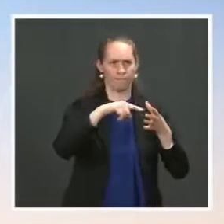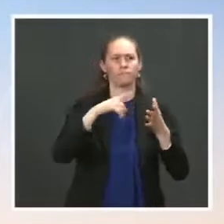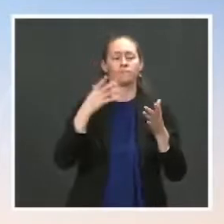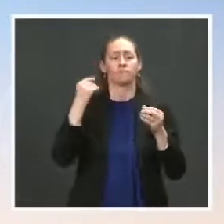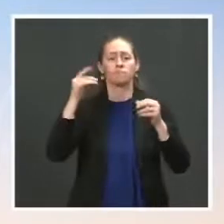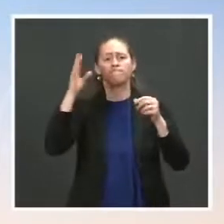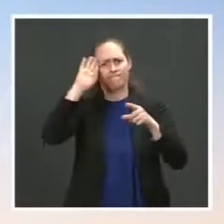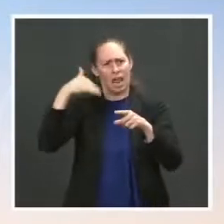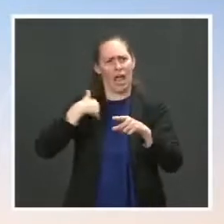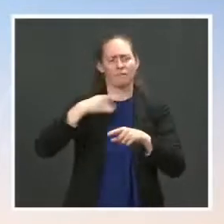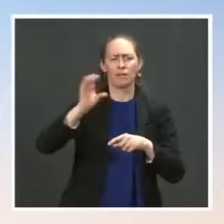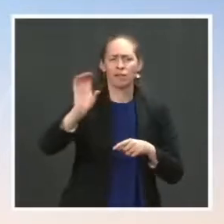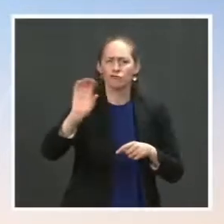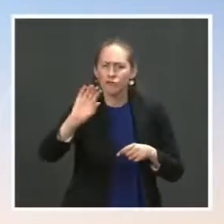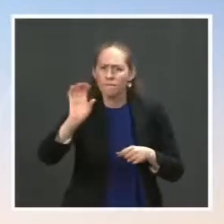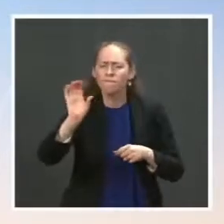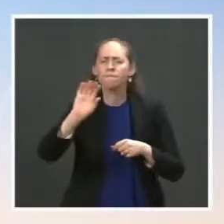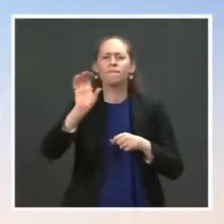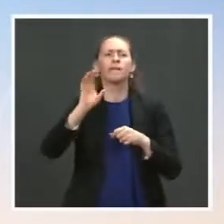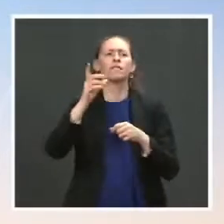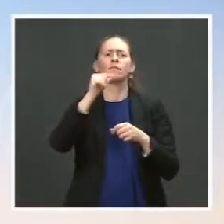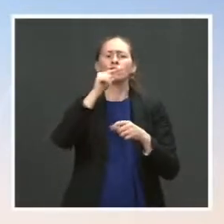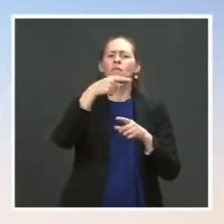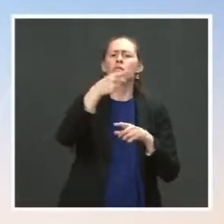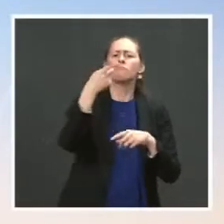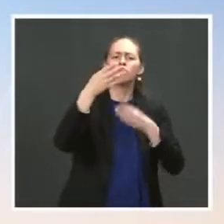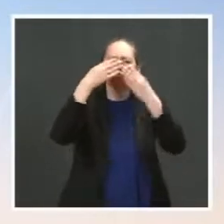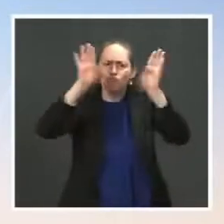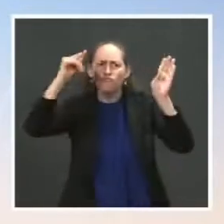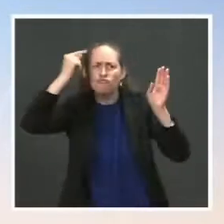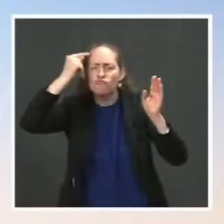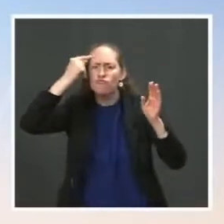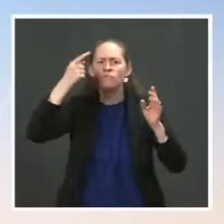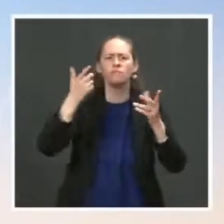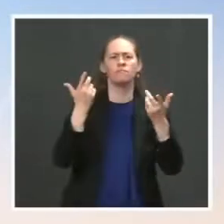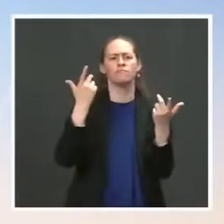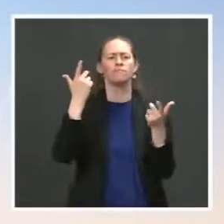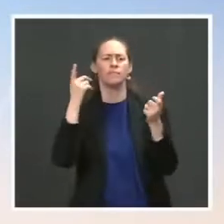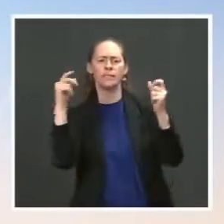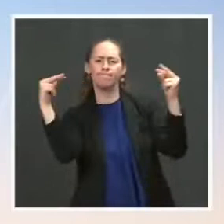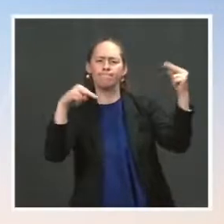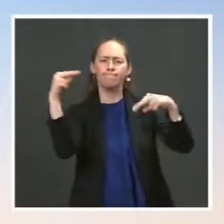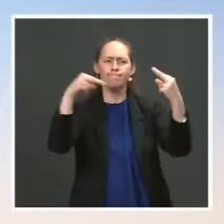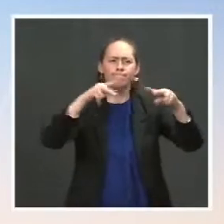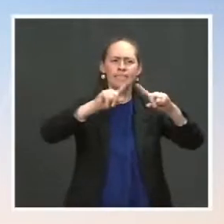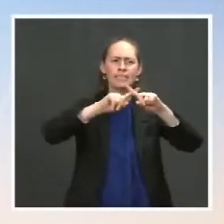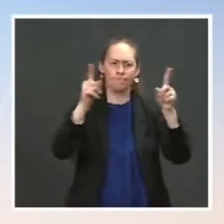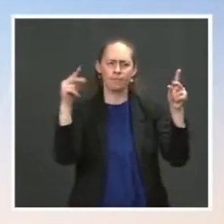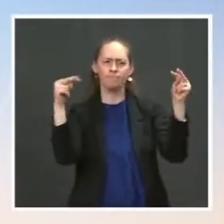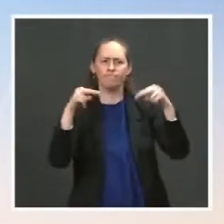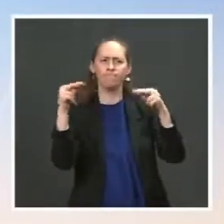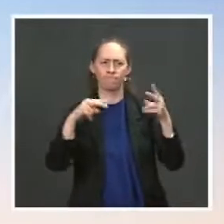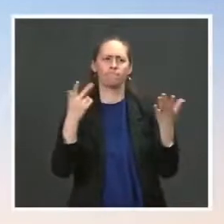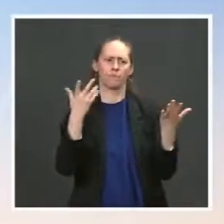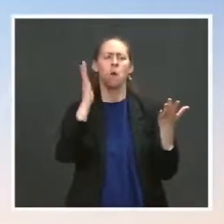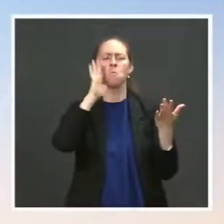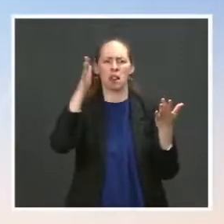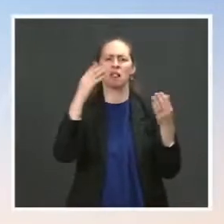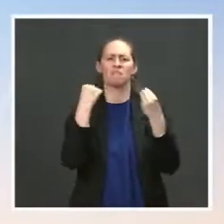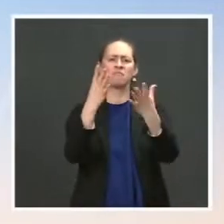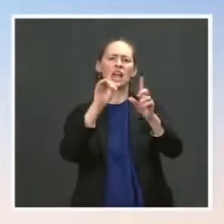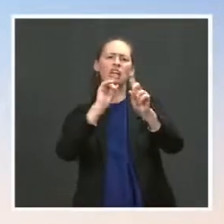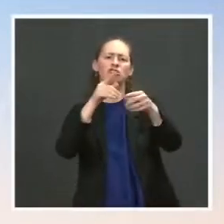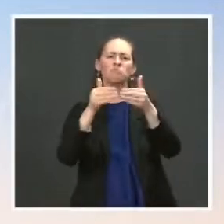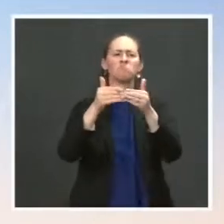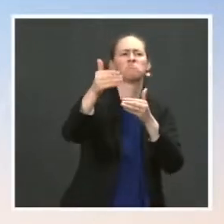will present different opinions and different points of view, and then they'll have a report at the end of 180 days. Okay, and then about immigration, the